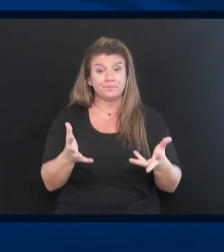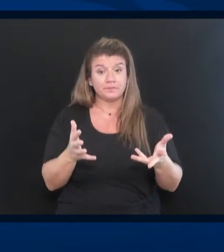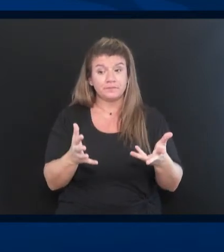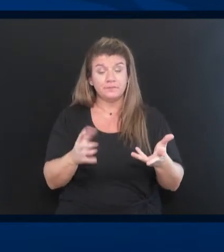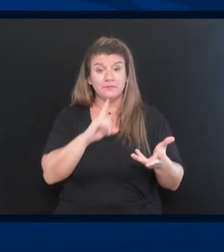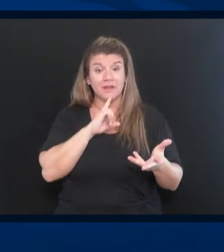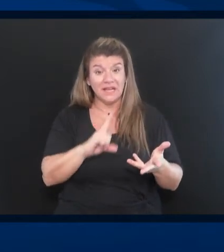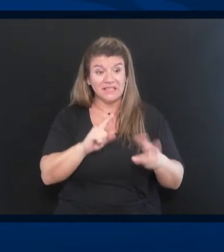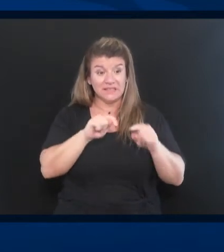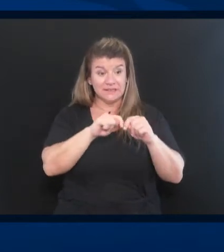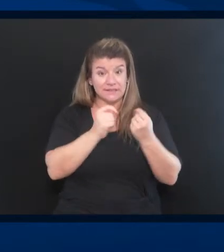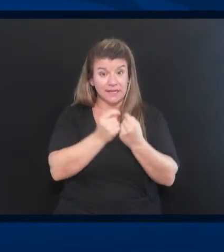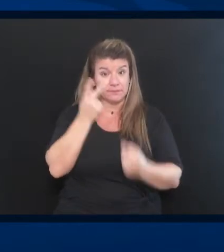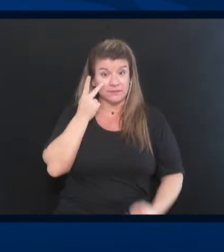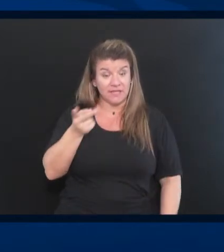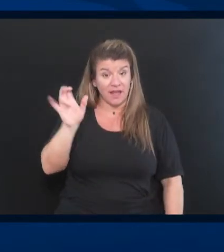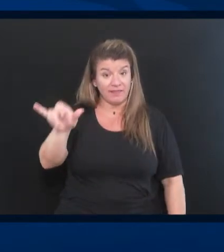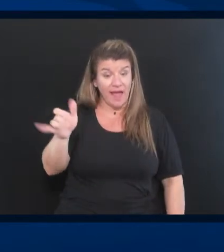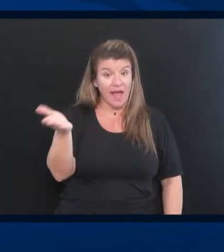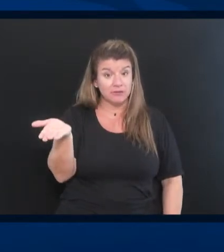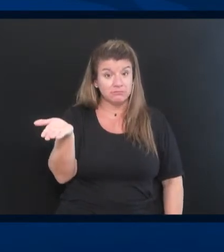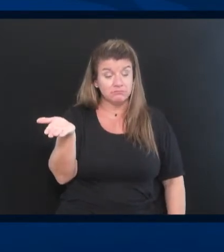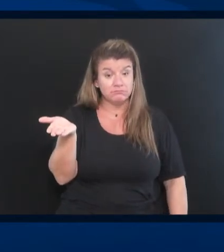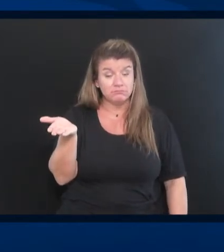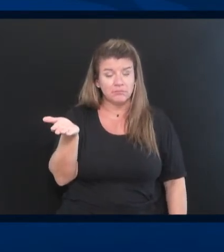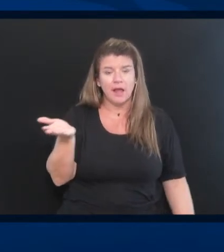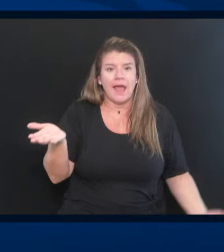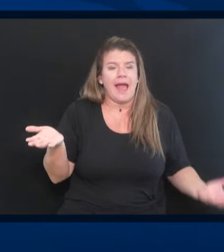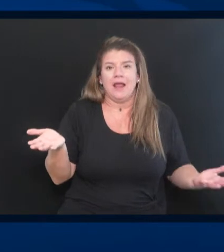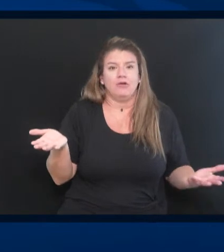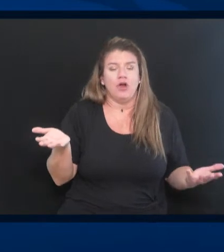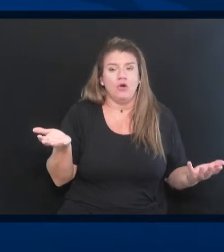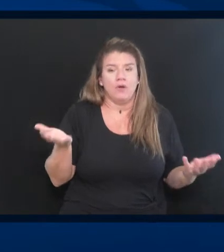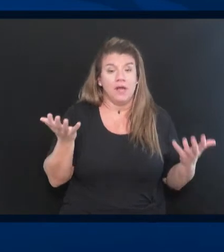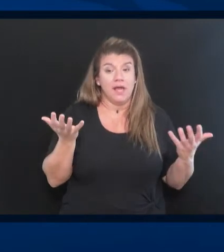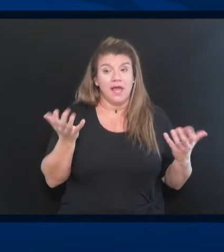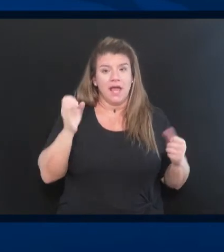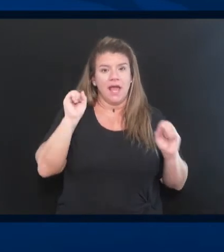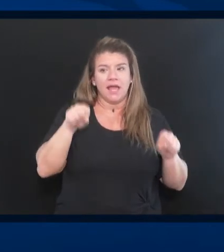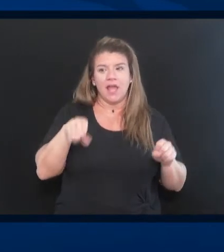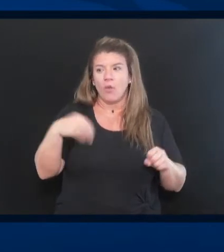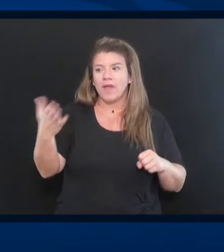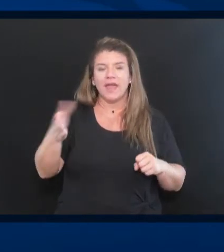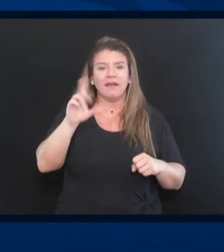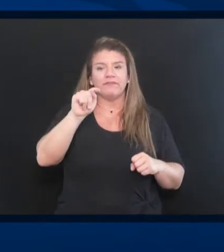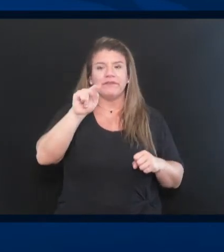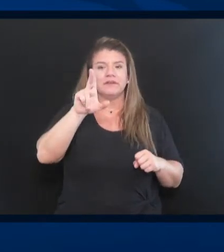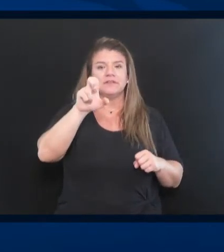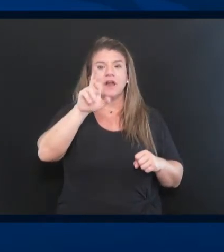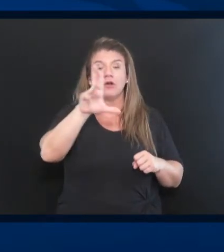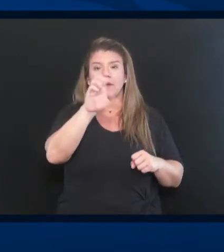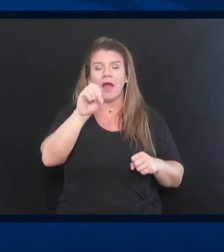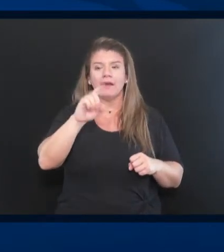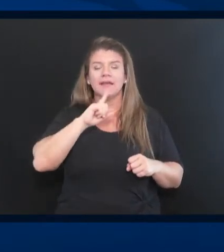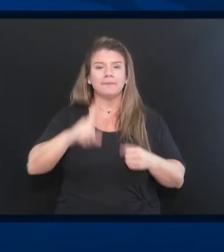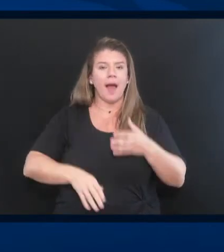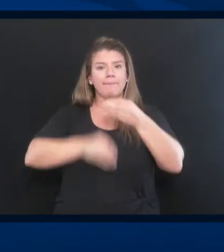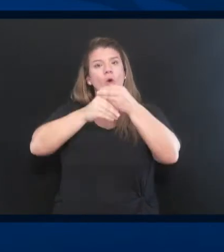team seeing that too? And I don't know, can you give Tucker County a bonus, Governor? Thank you.